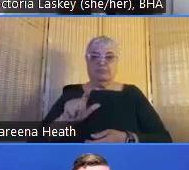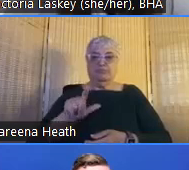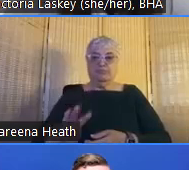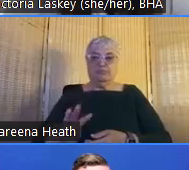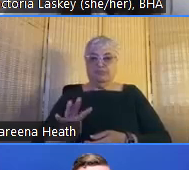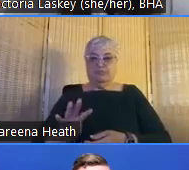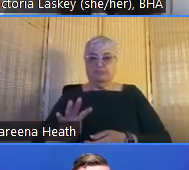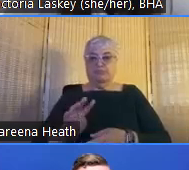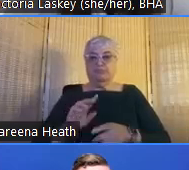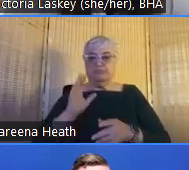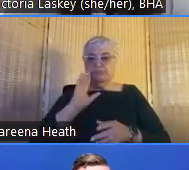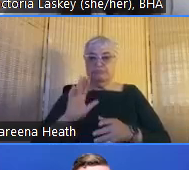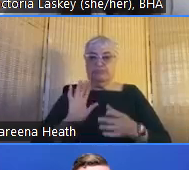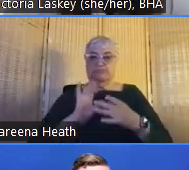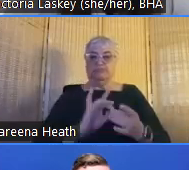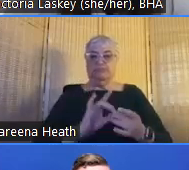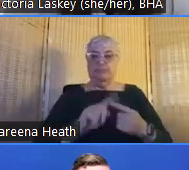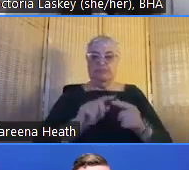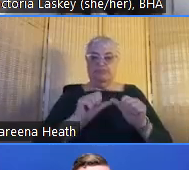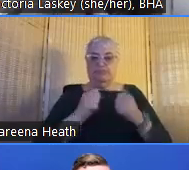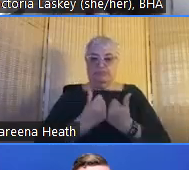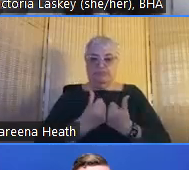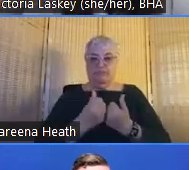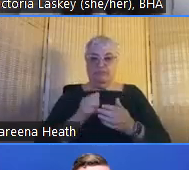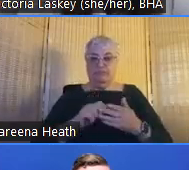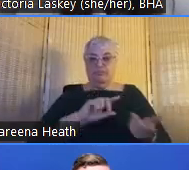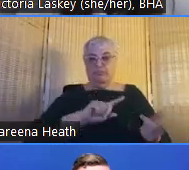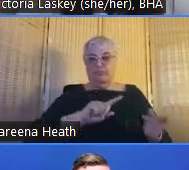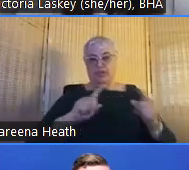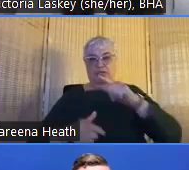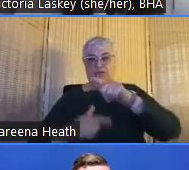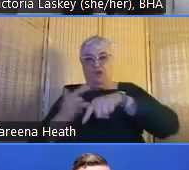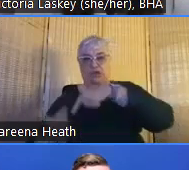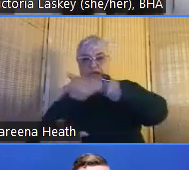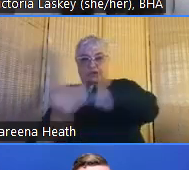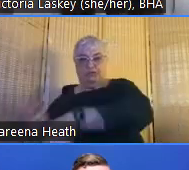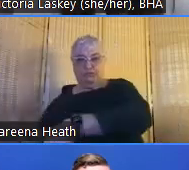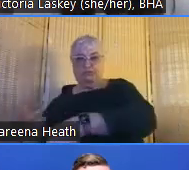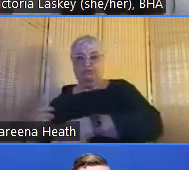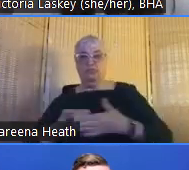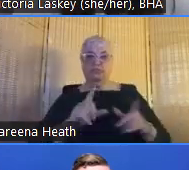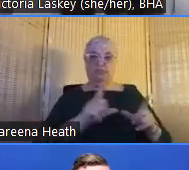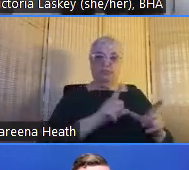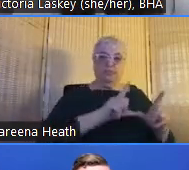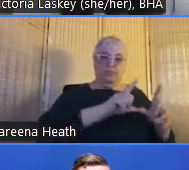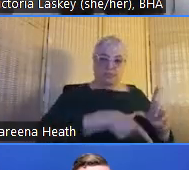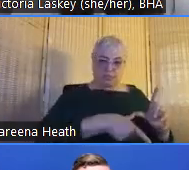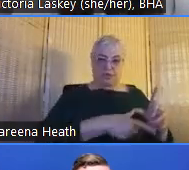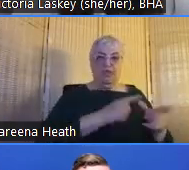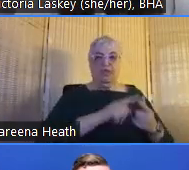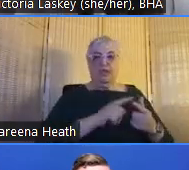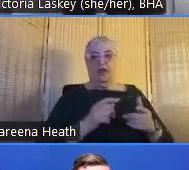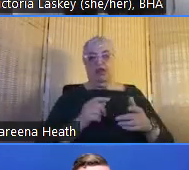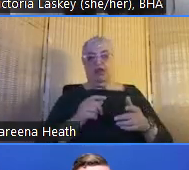2024 and will be applicable to agencies on a rolling basis as their existing license comes up for